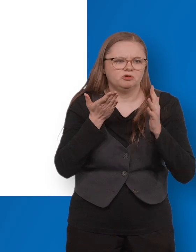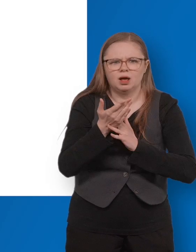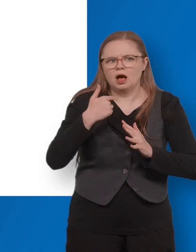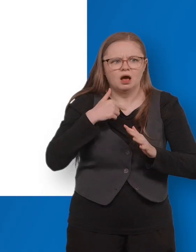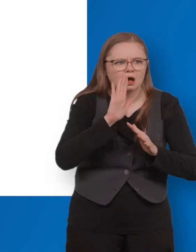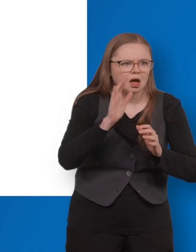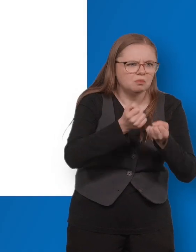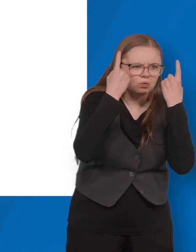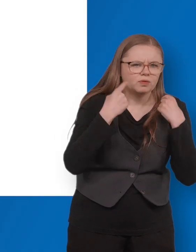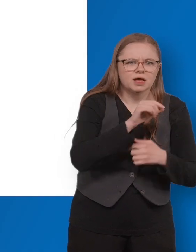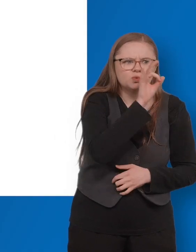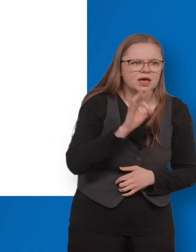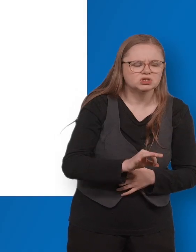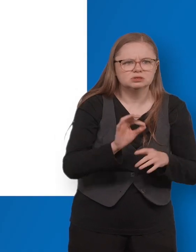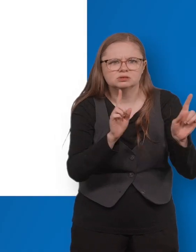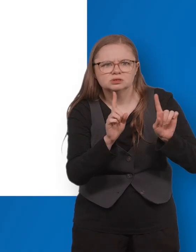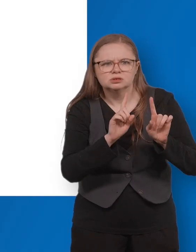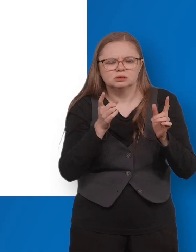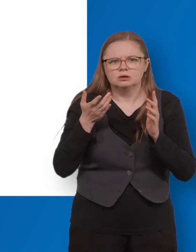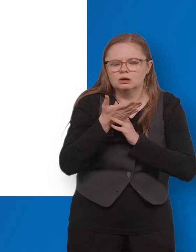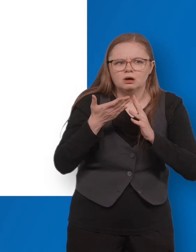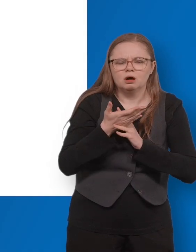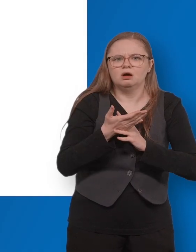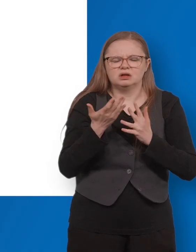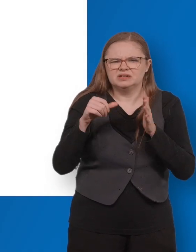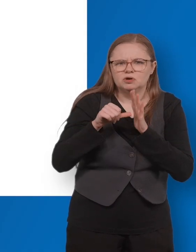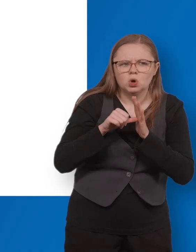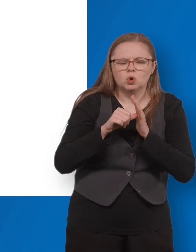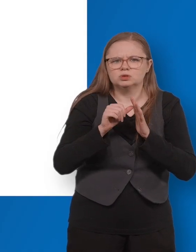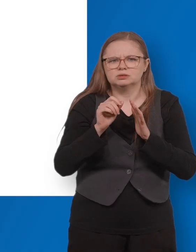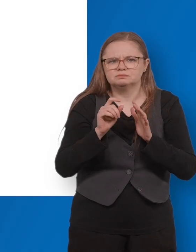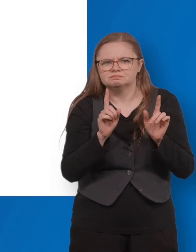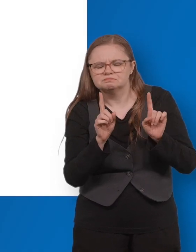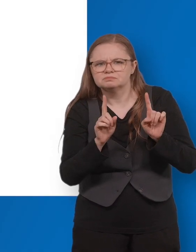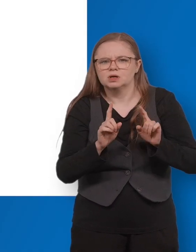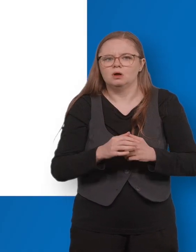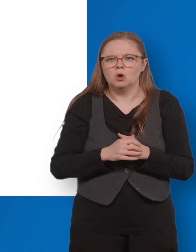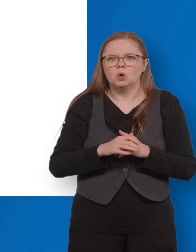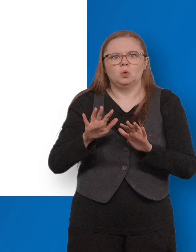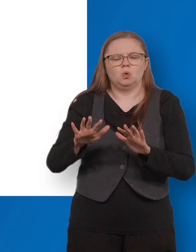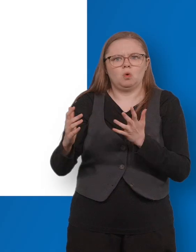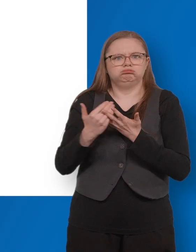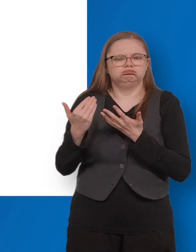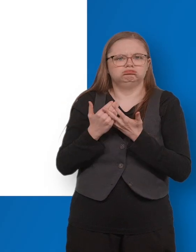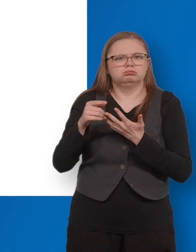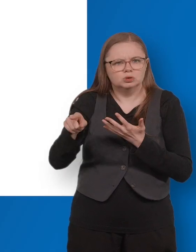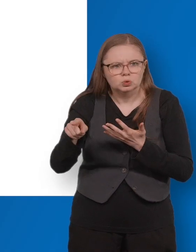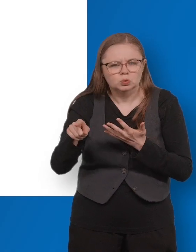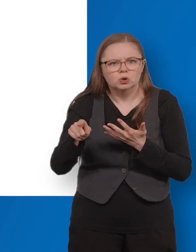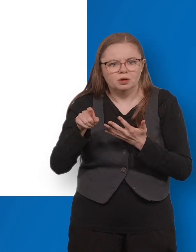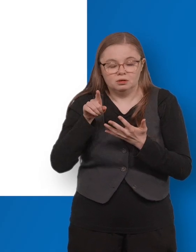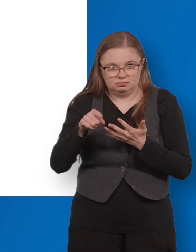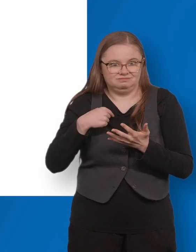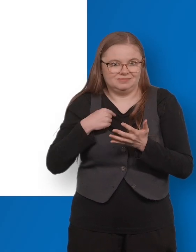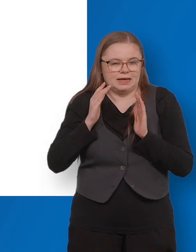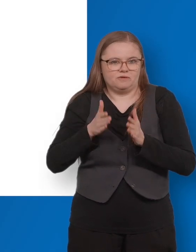understand this question, this is too difficult for me. And actually, in that moment, I had to make a hard and tough decision